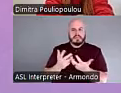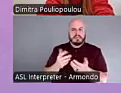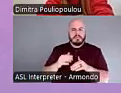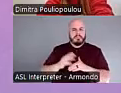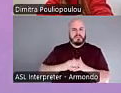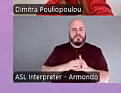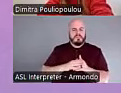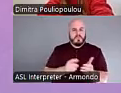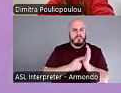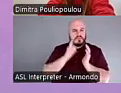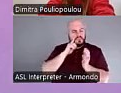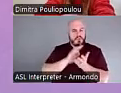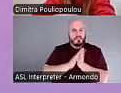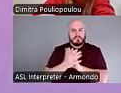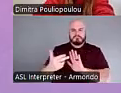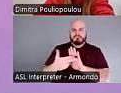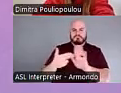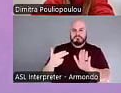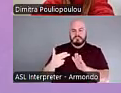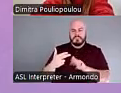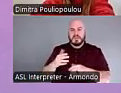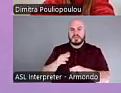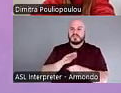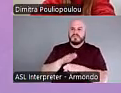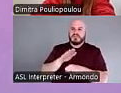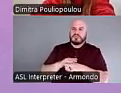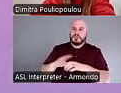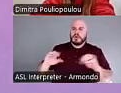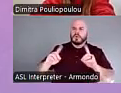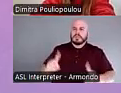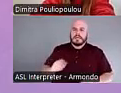to be considered as efficient patient co-design.